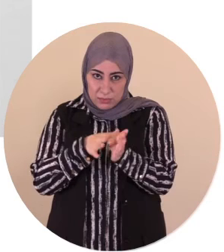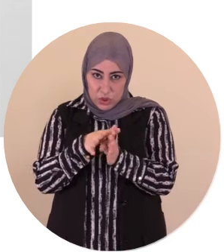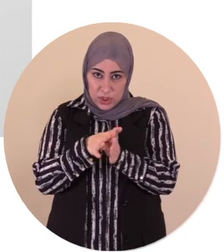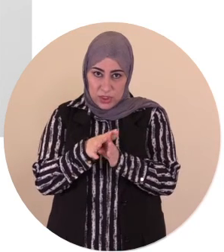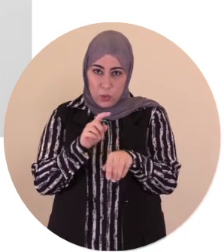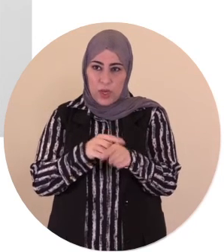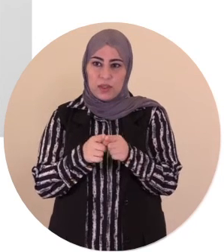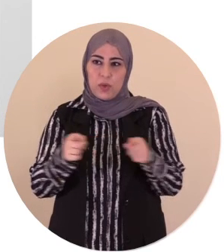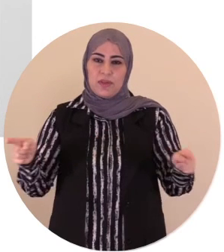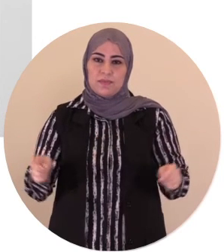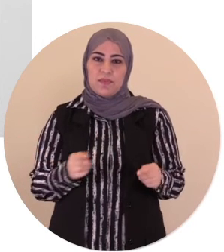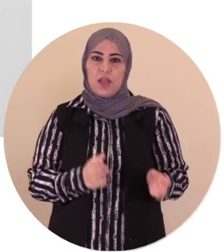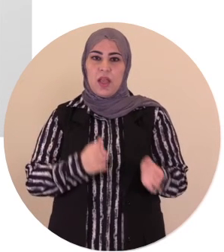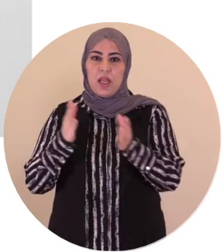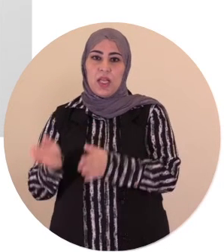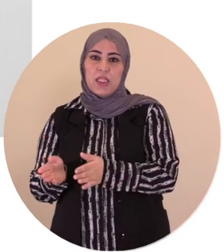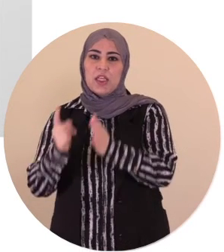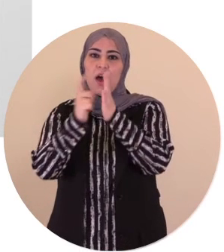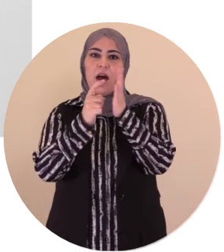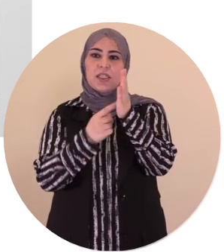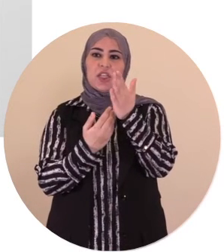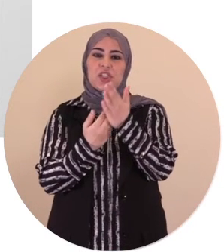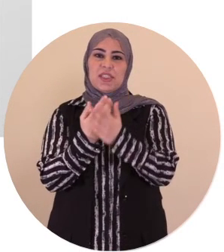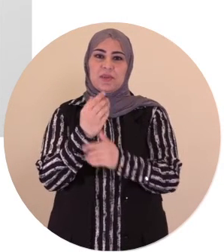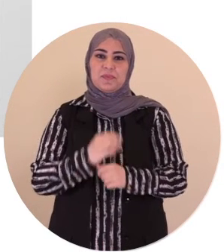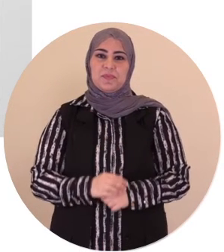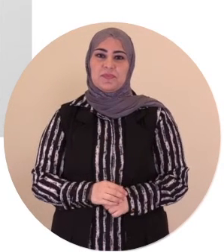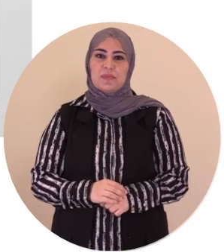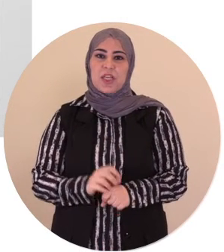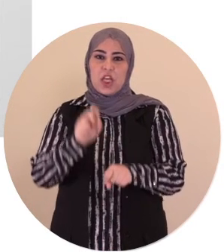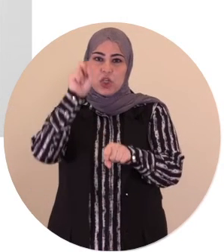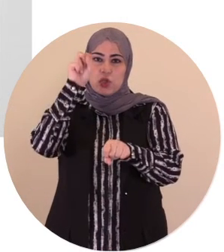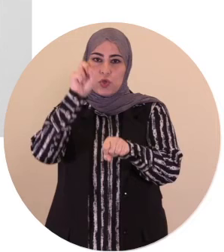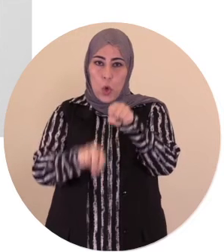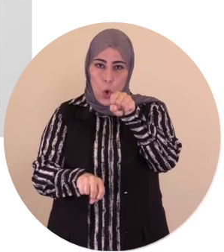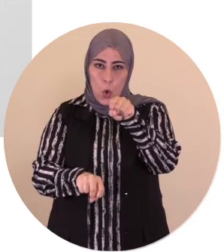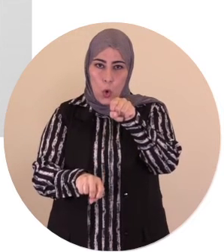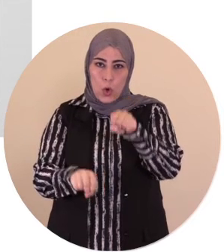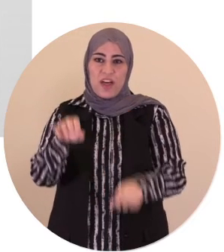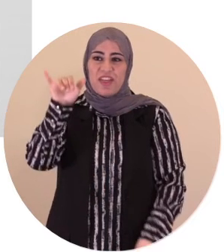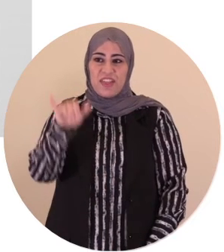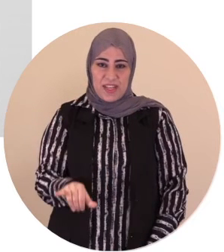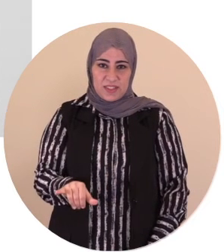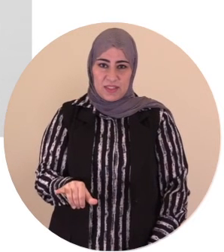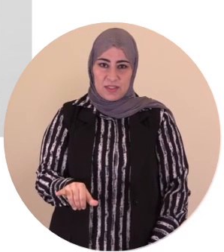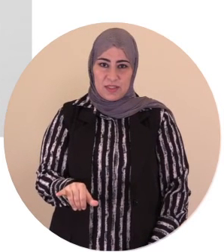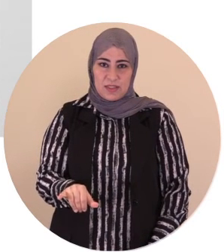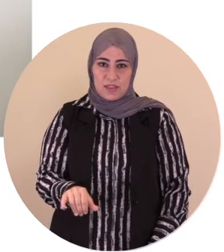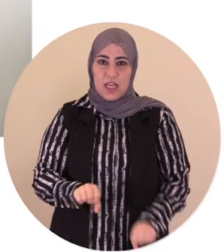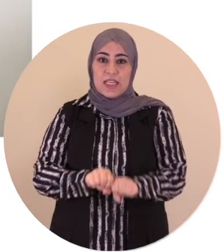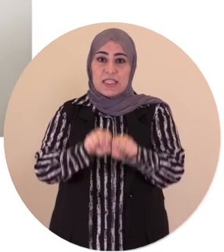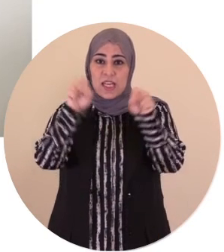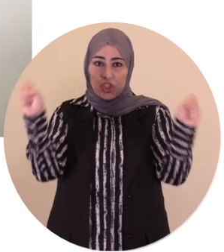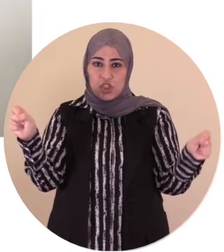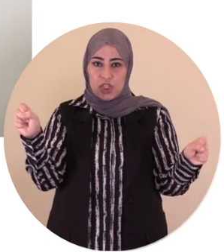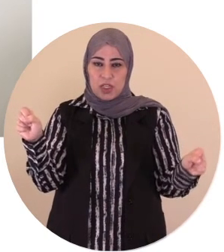duration. Easy. This brings us to the second grammar rule we'll cover today, which is so that and such that.